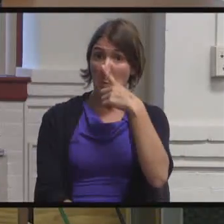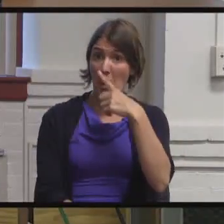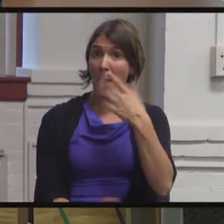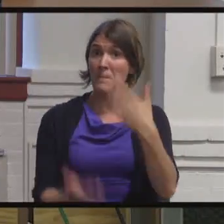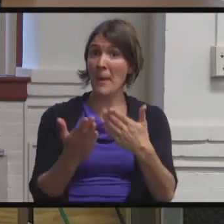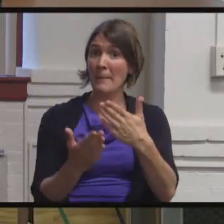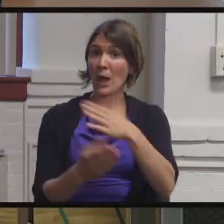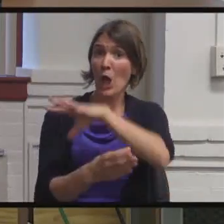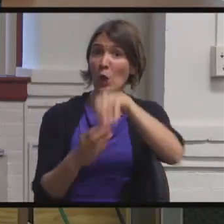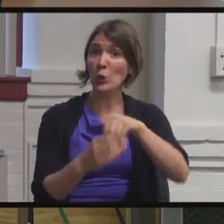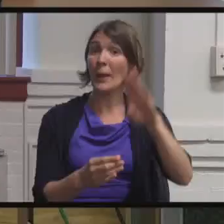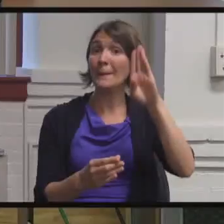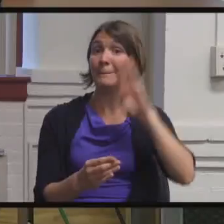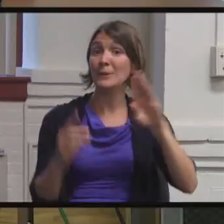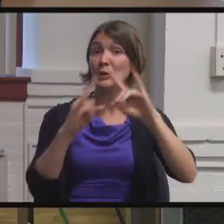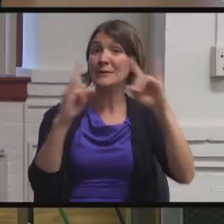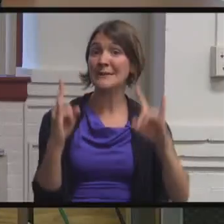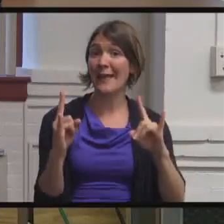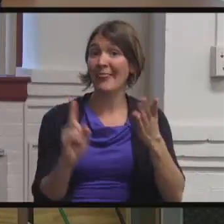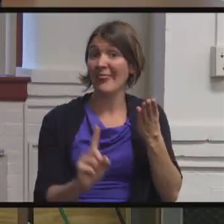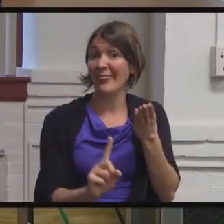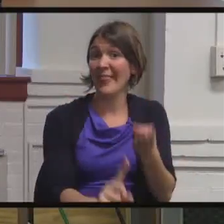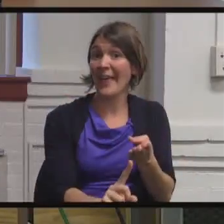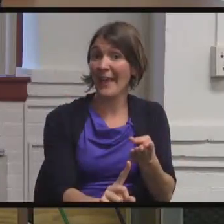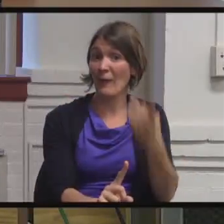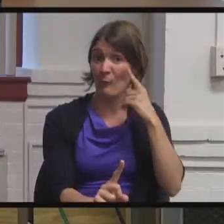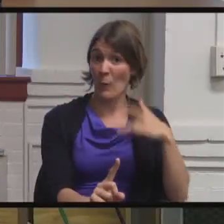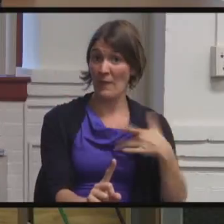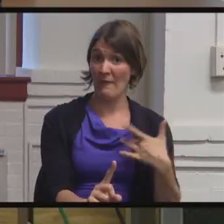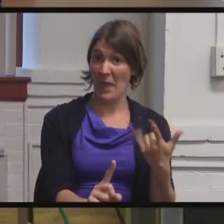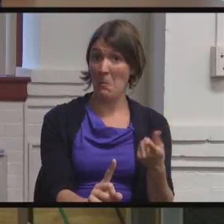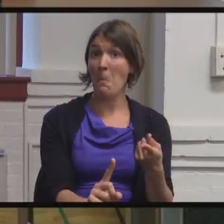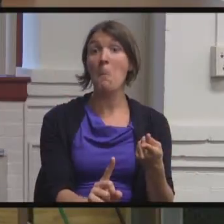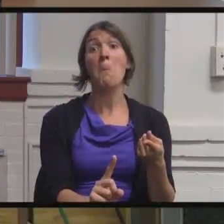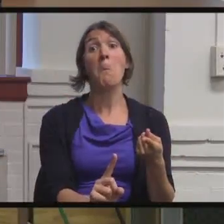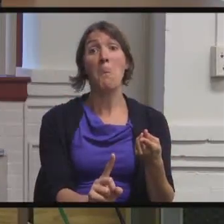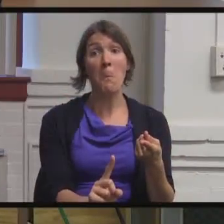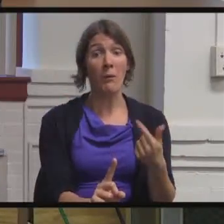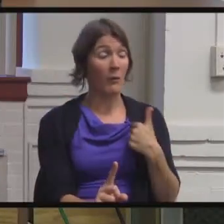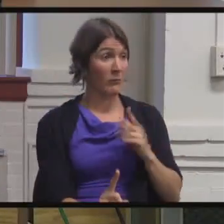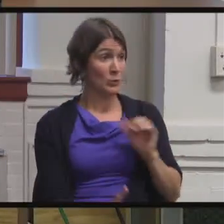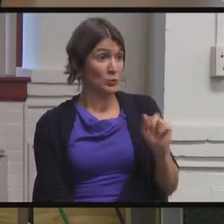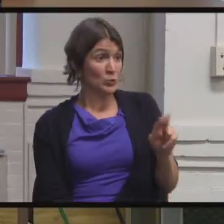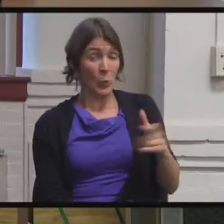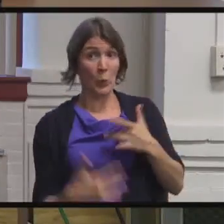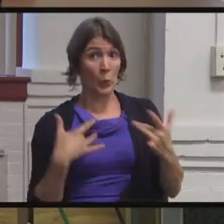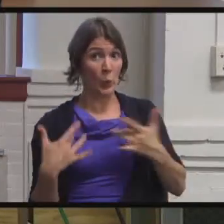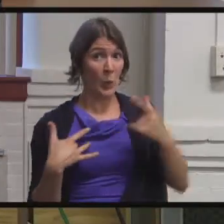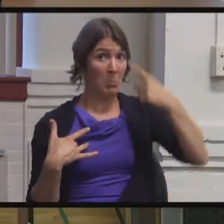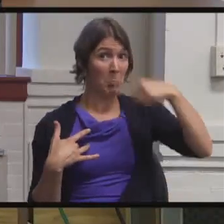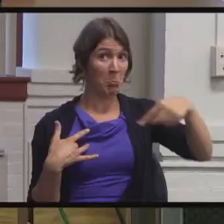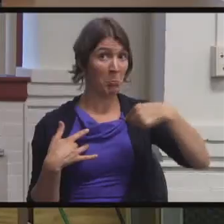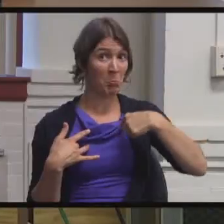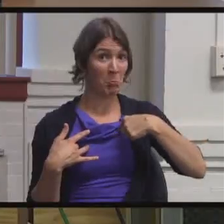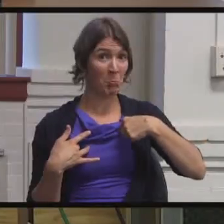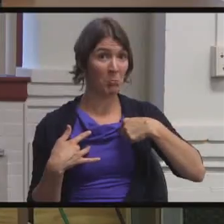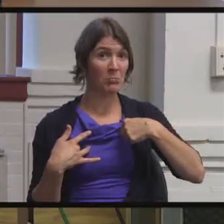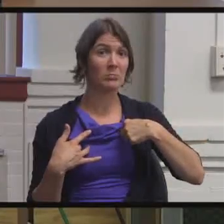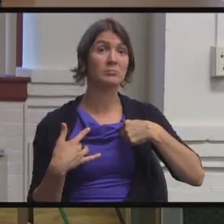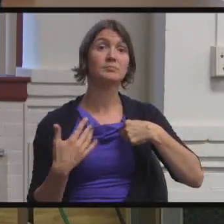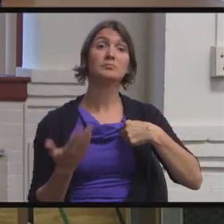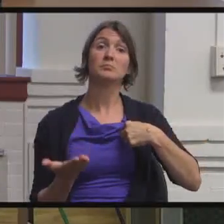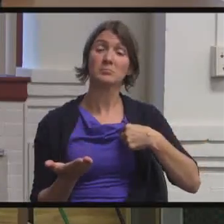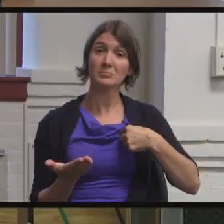possibly including a beer tent on the grounds for this year's event, and I was really excited about that. I